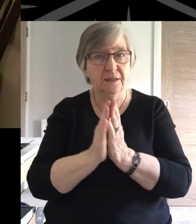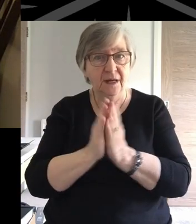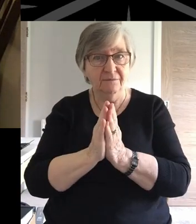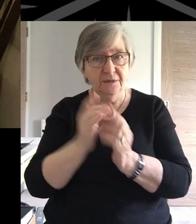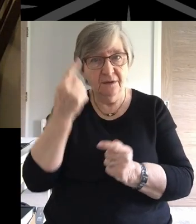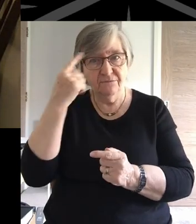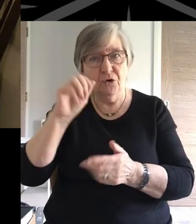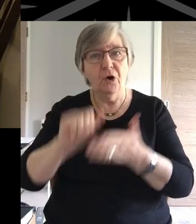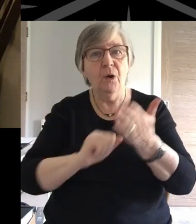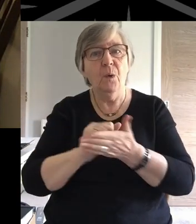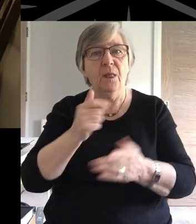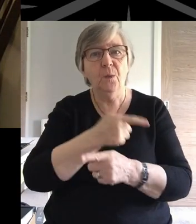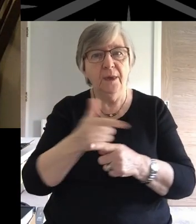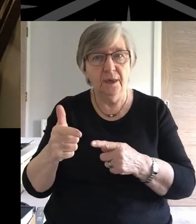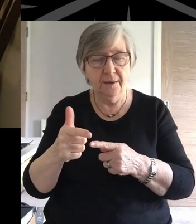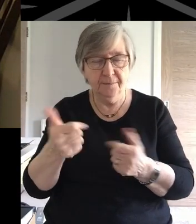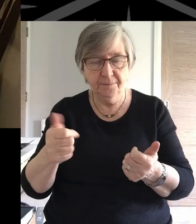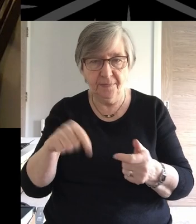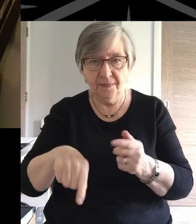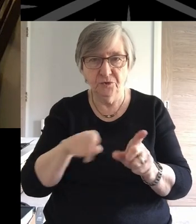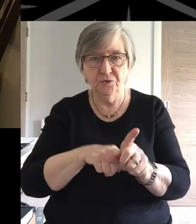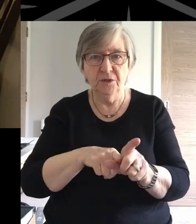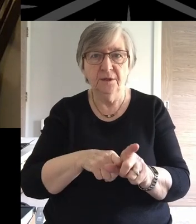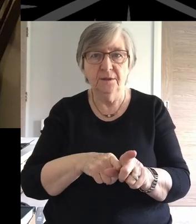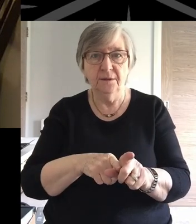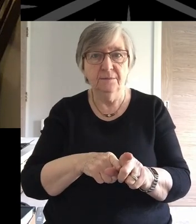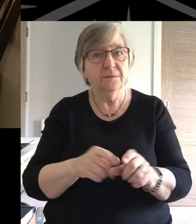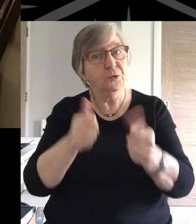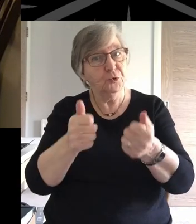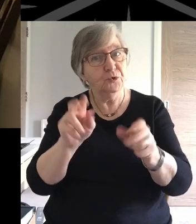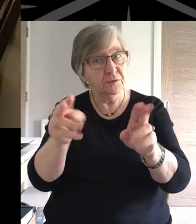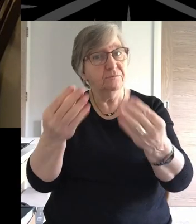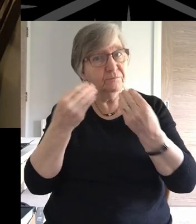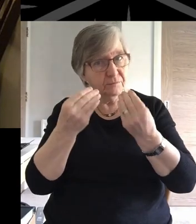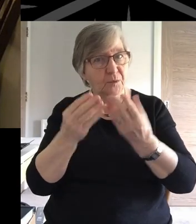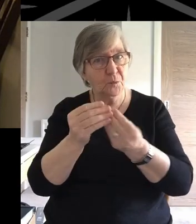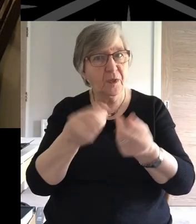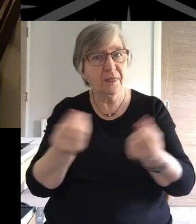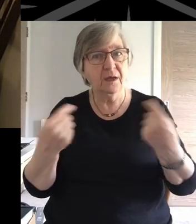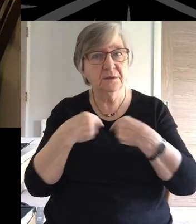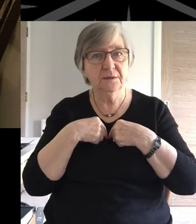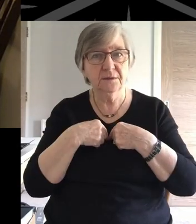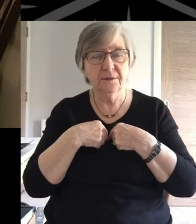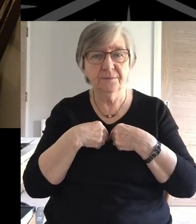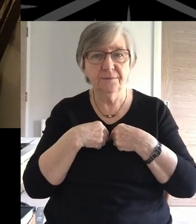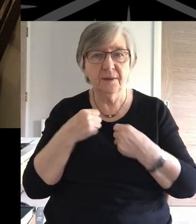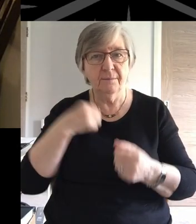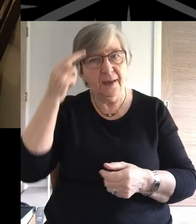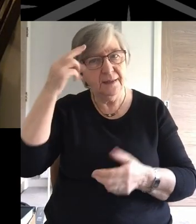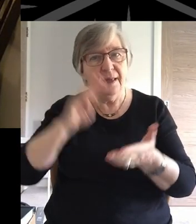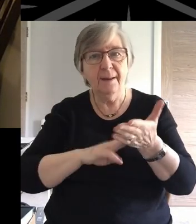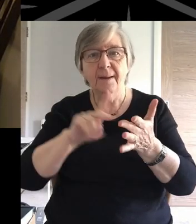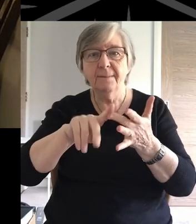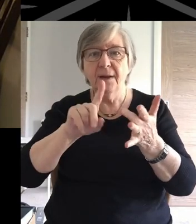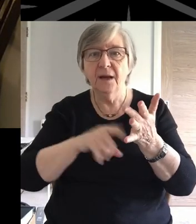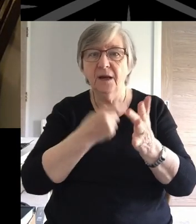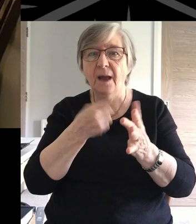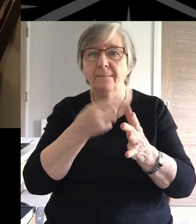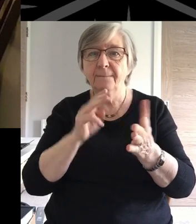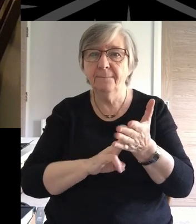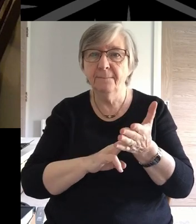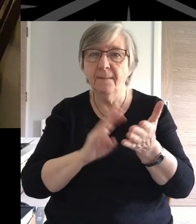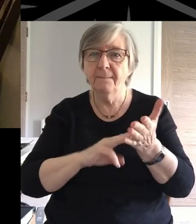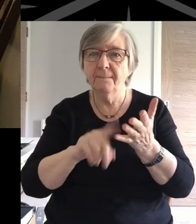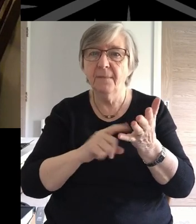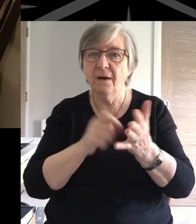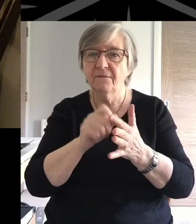service this Easter. It's wonderful you have found your way here. My name is Miriam Murphy. I'm the Young Peoples